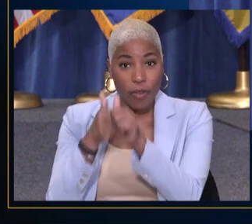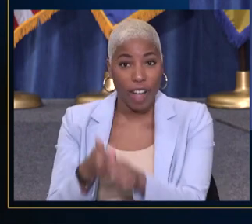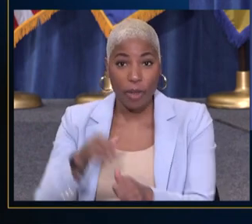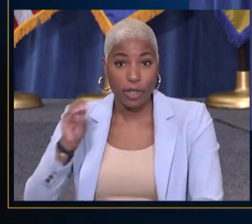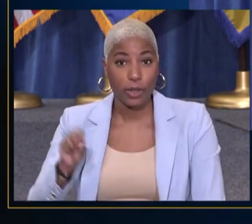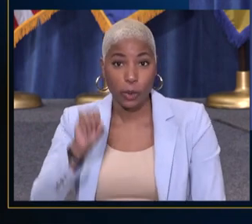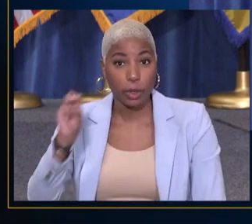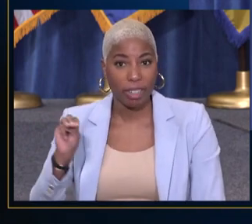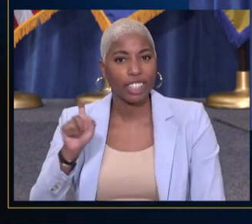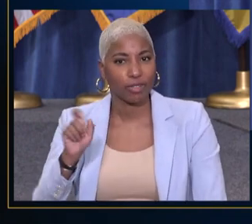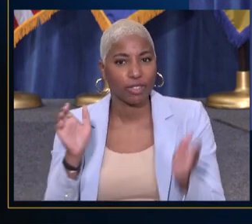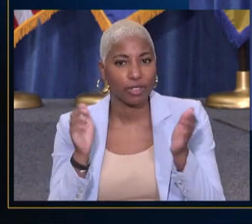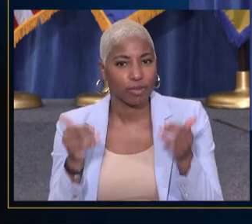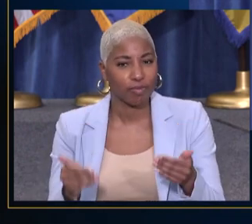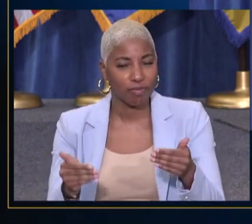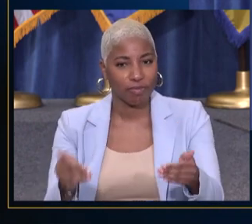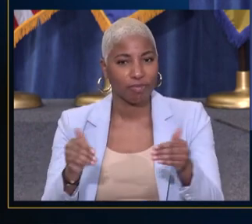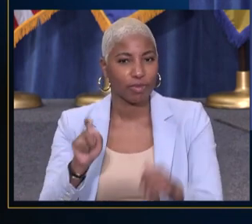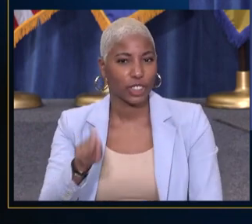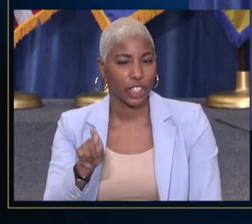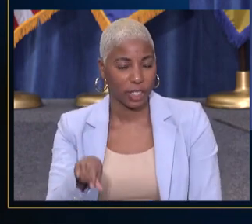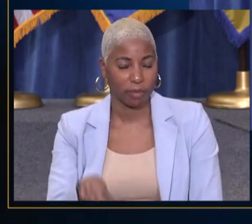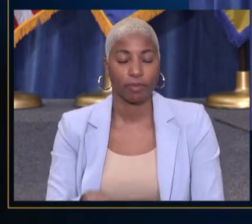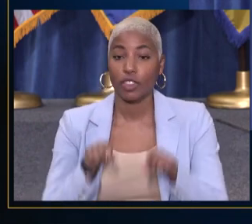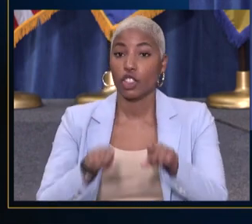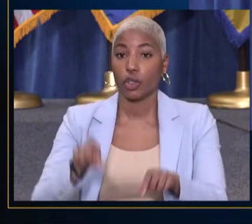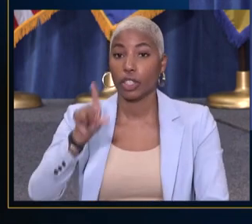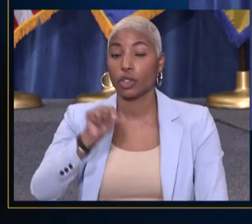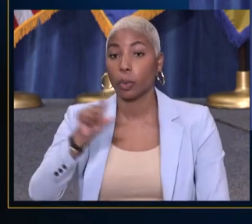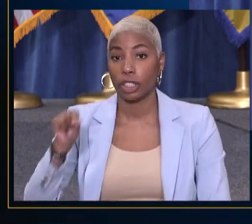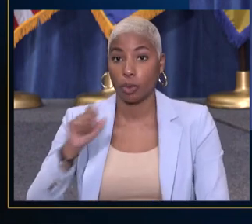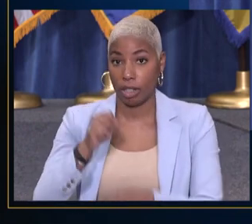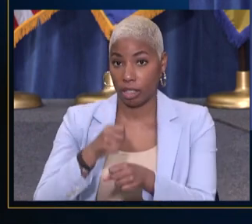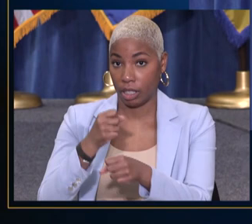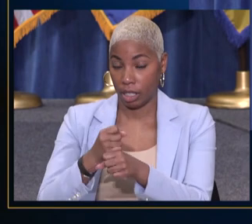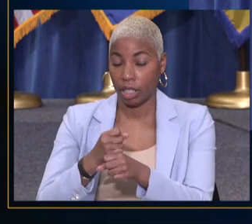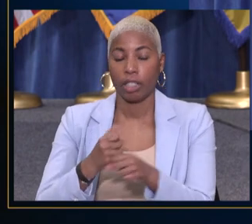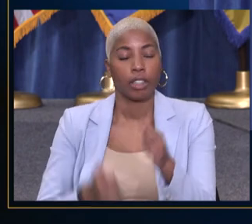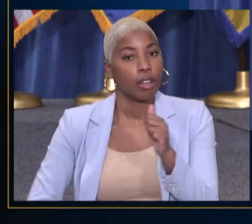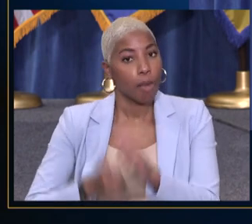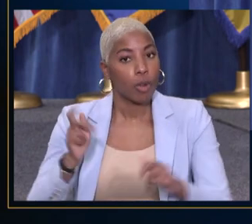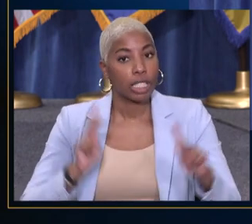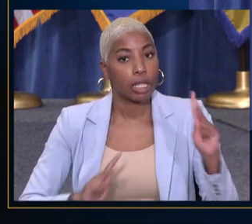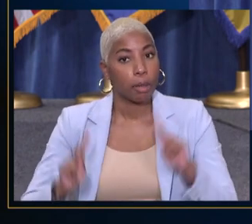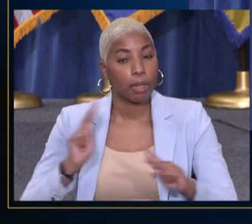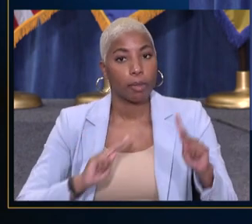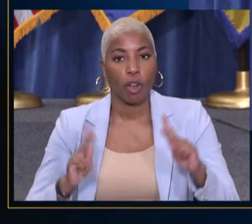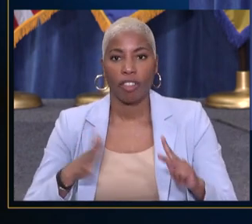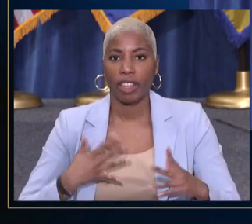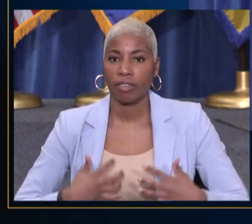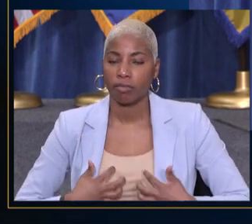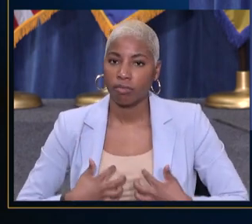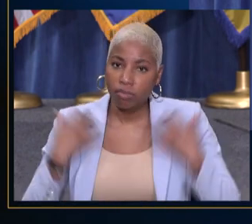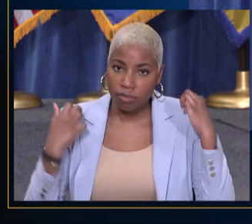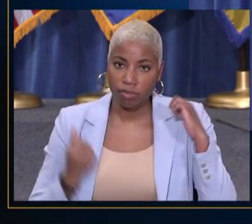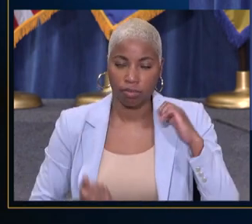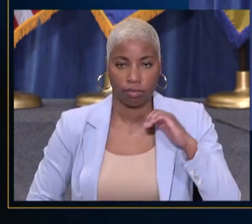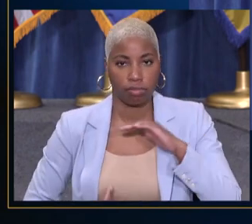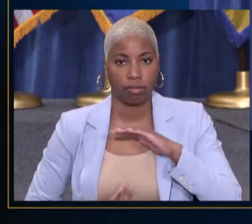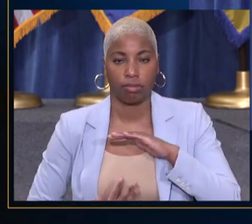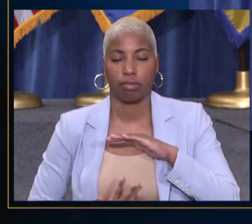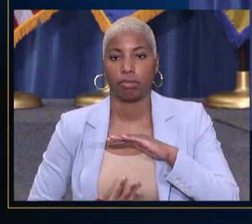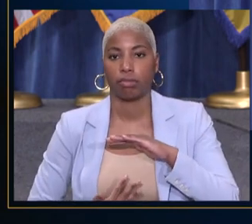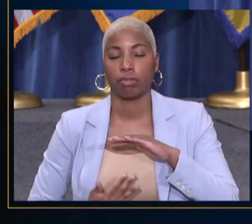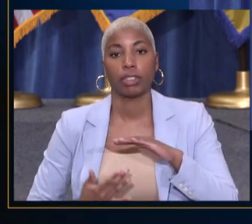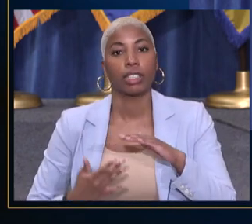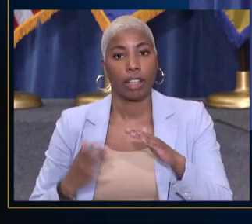And in 2020, when we were all, or a lot of us, I should say, most of us, were in a rage. I was in a rage